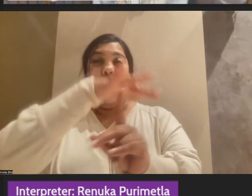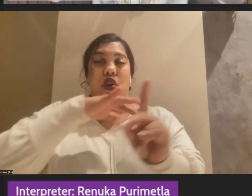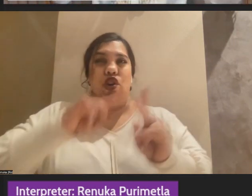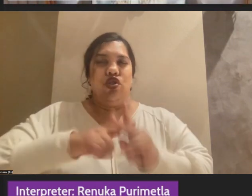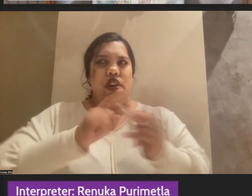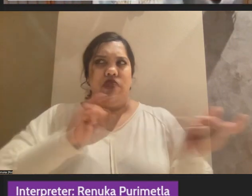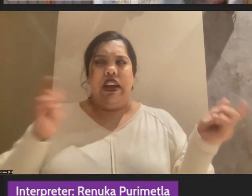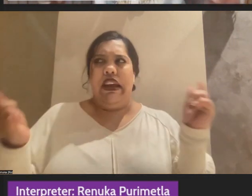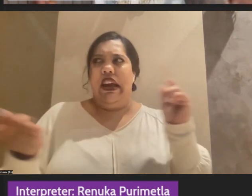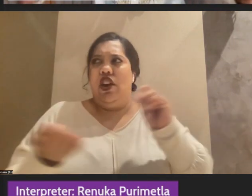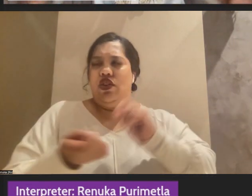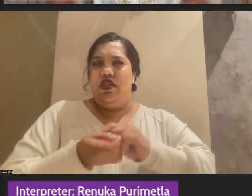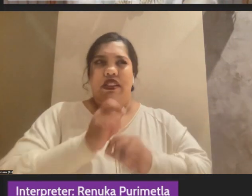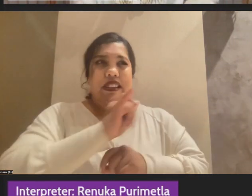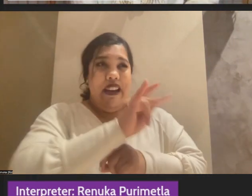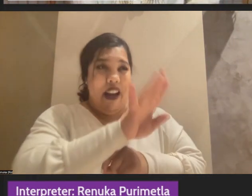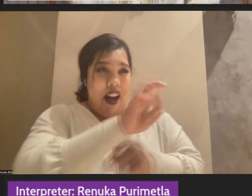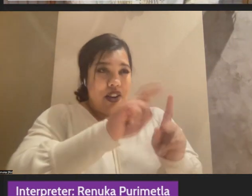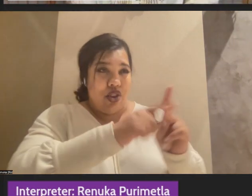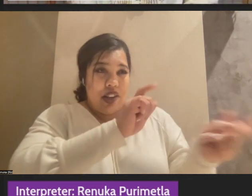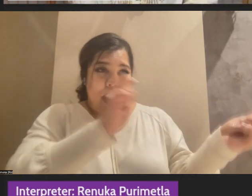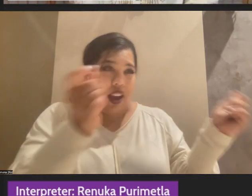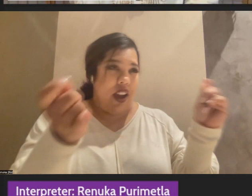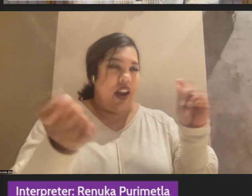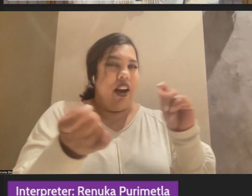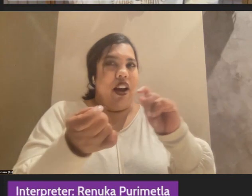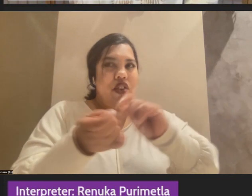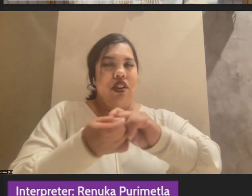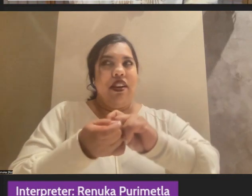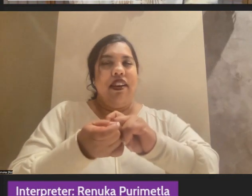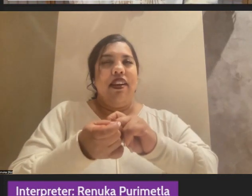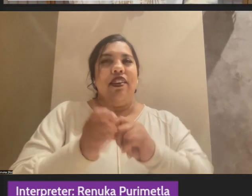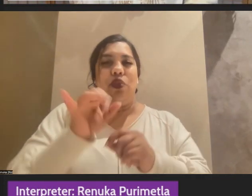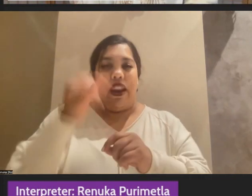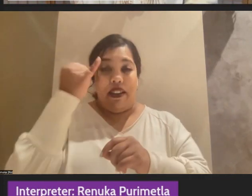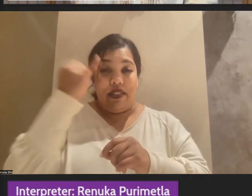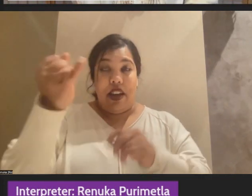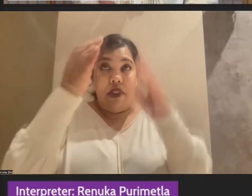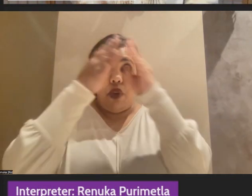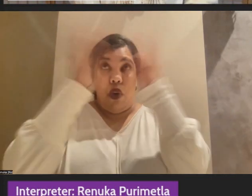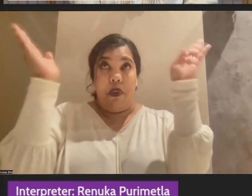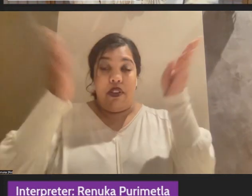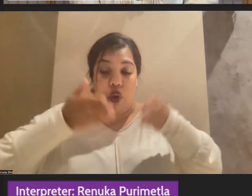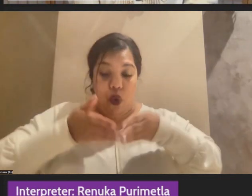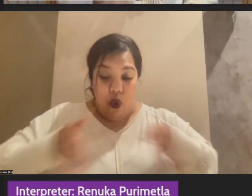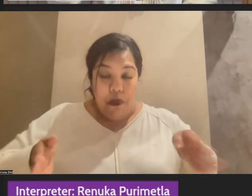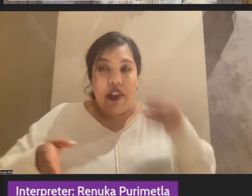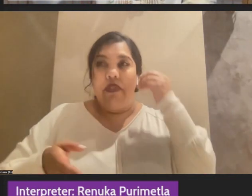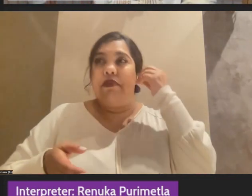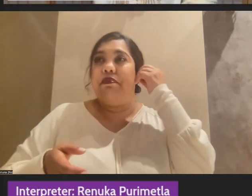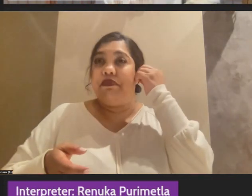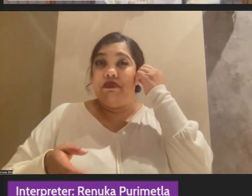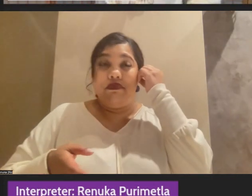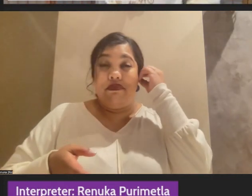open at the top and open at the bottom. And it gives her the capacity to reach the mountaintop